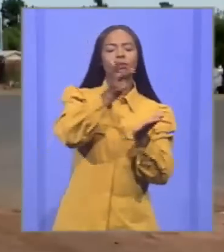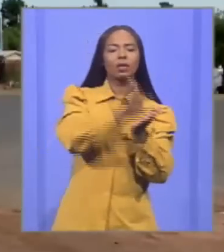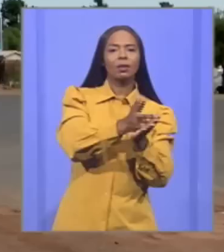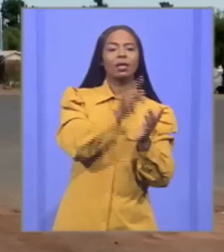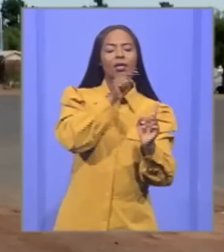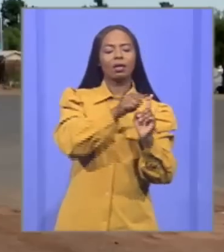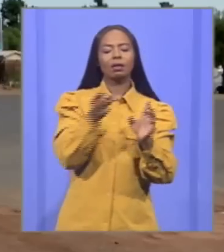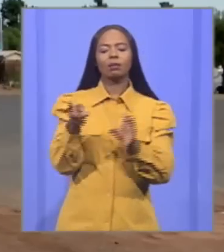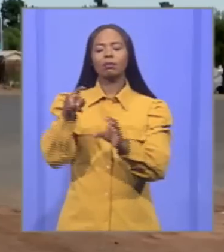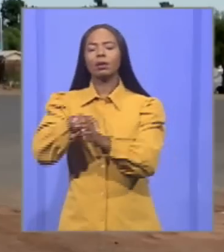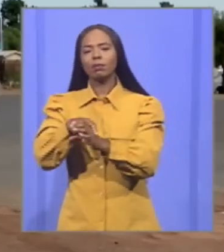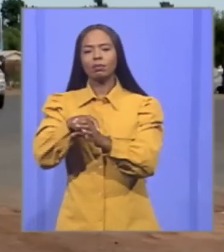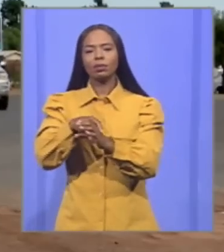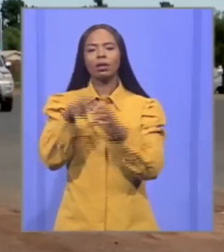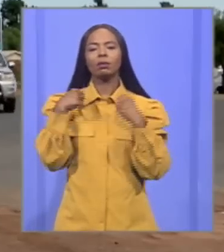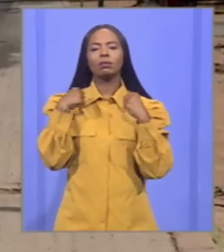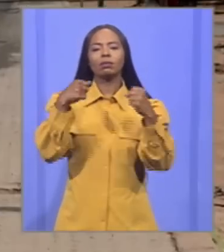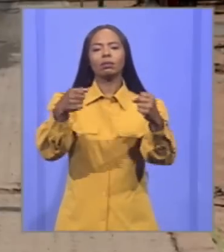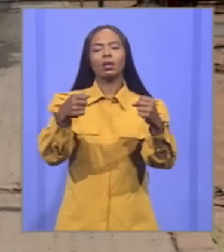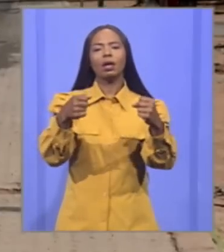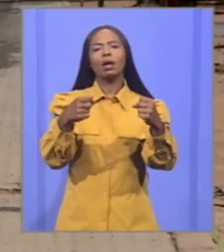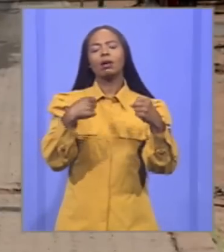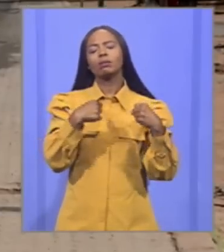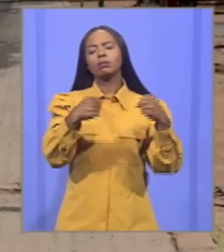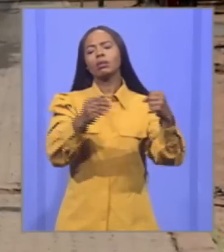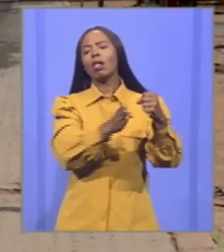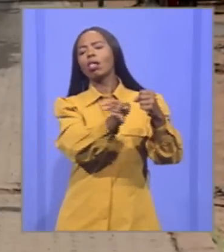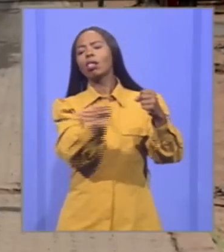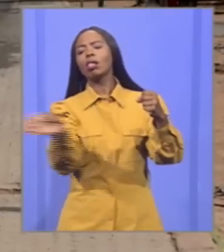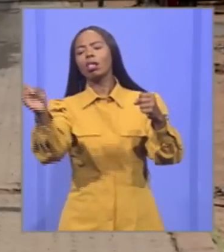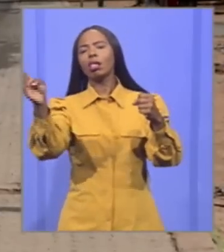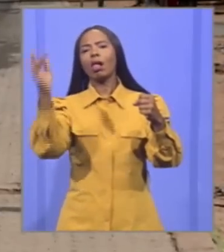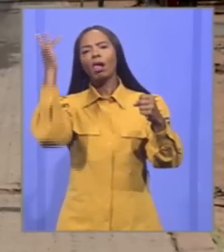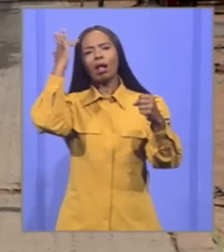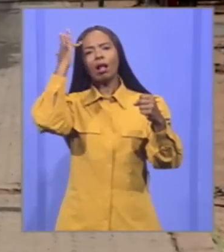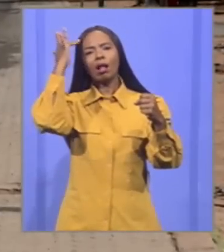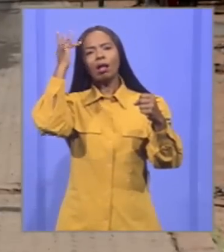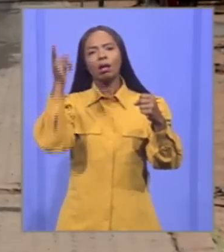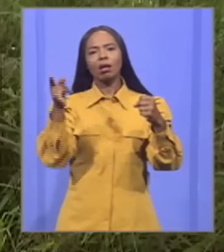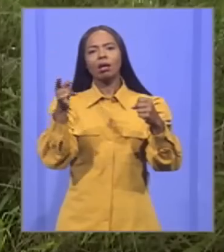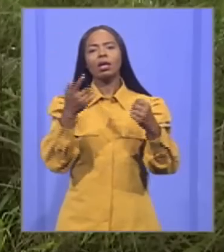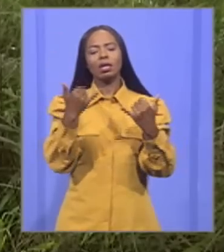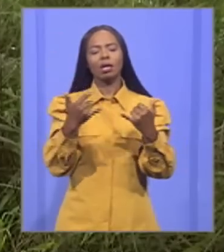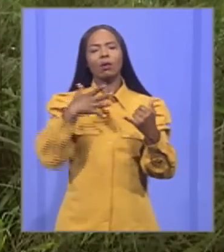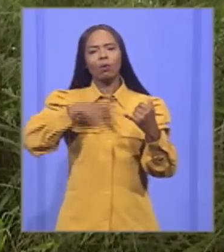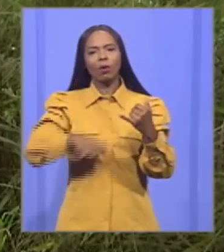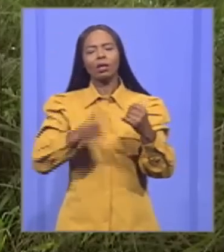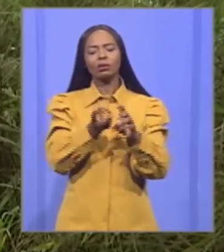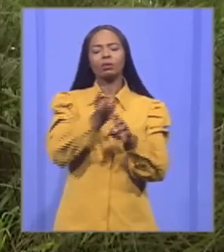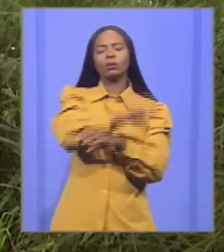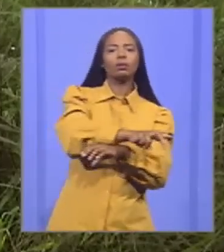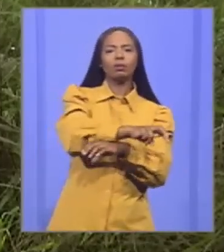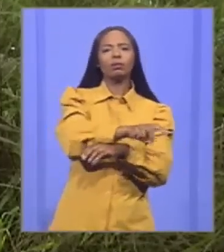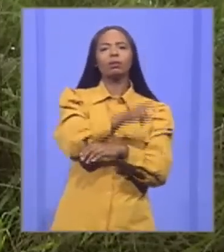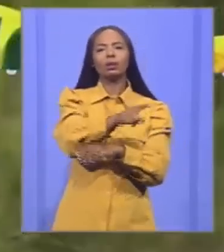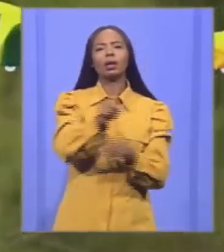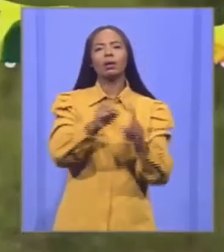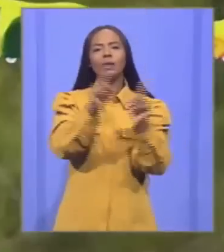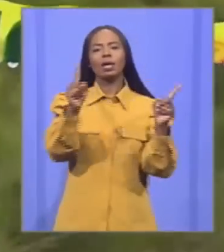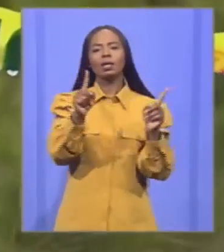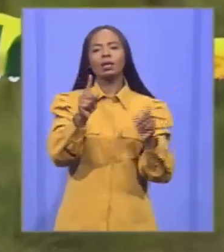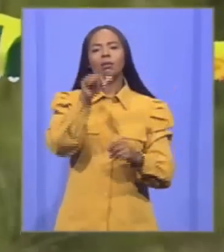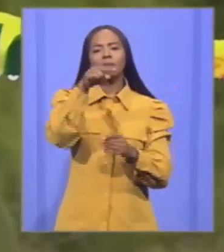nakong eo mokganni a nka mmila o sele o le sa o tsebeng. Le ile la kgona ho theoa tekesi e ntse e tsamaya empa le ile la